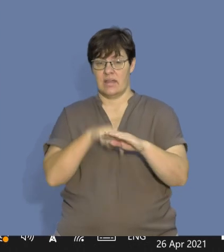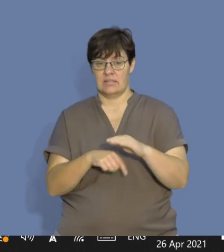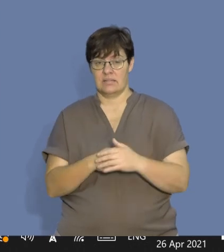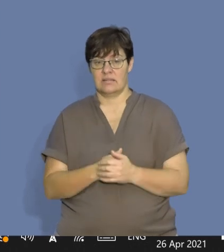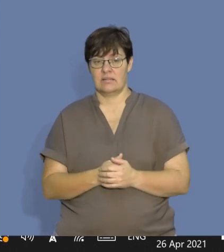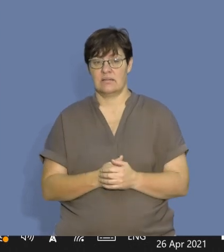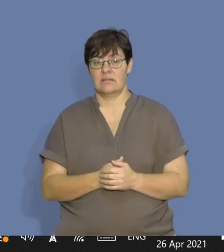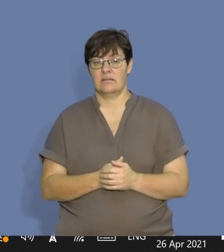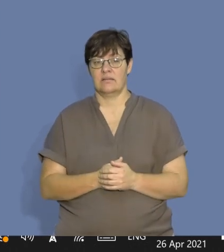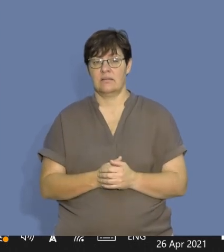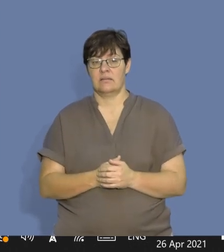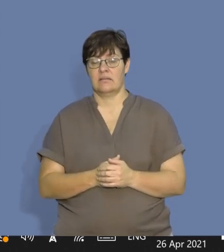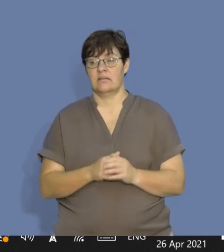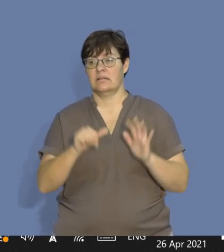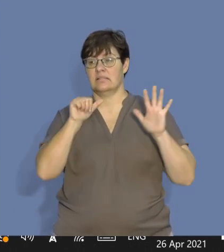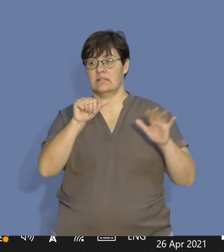by